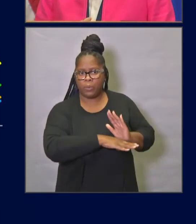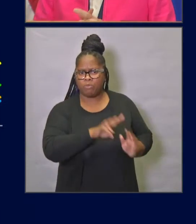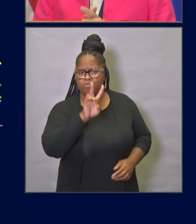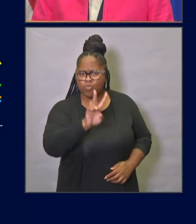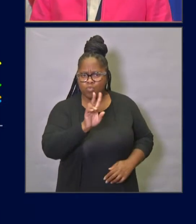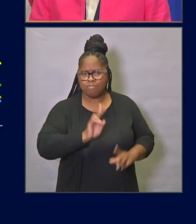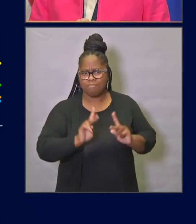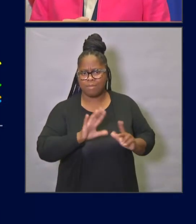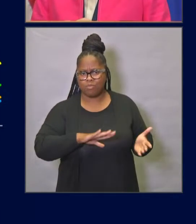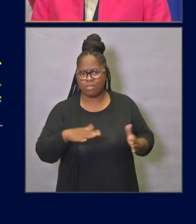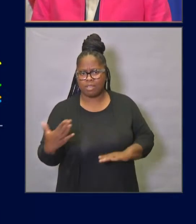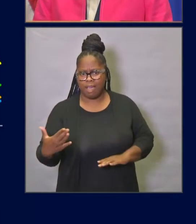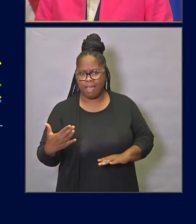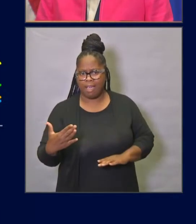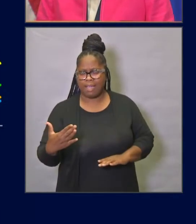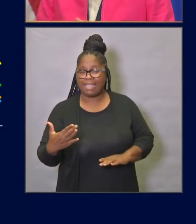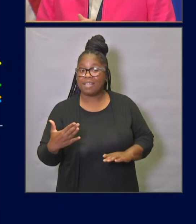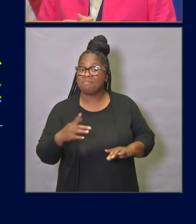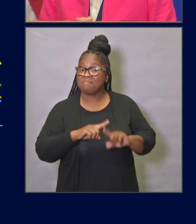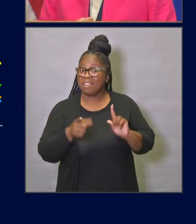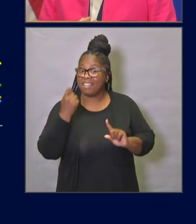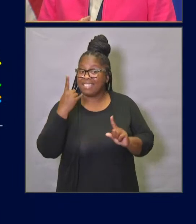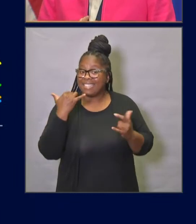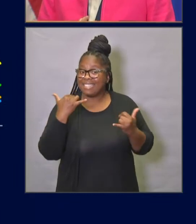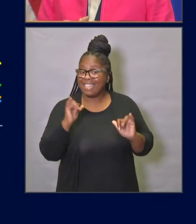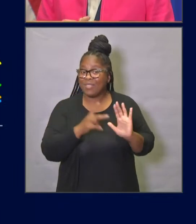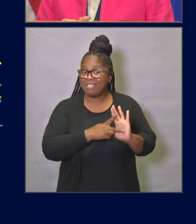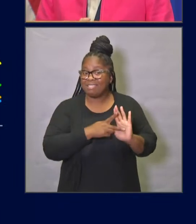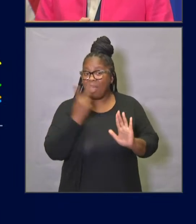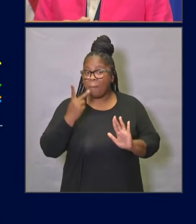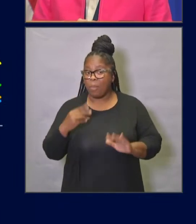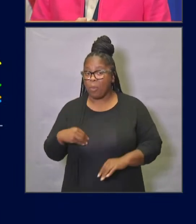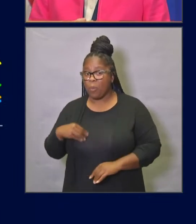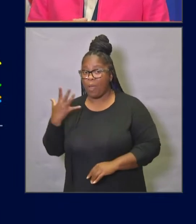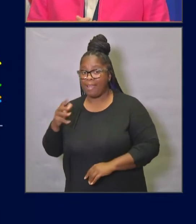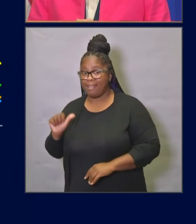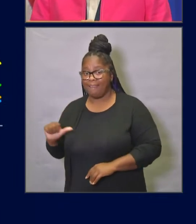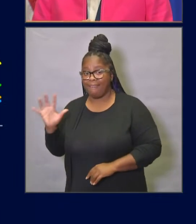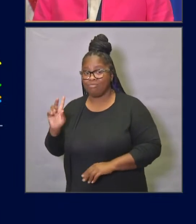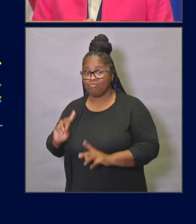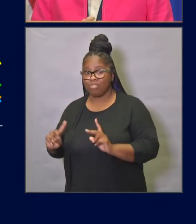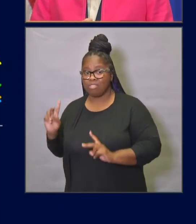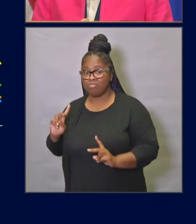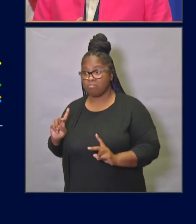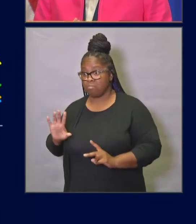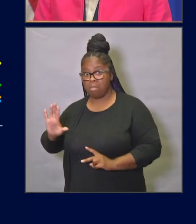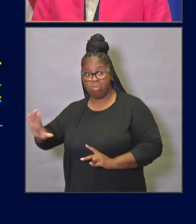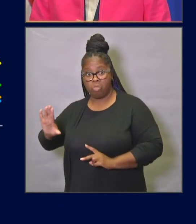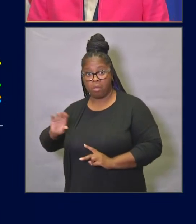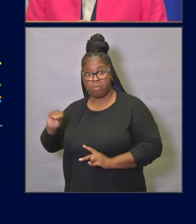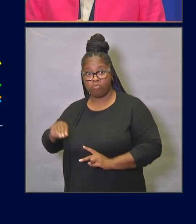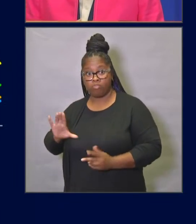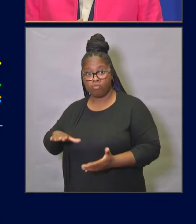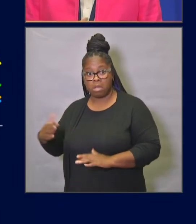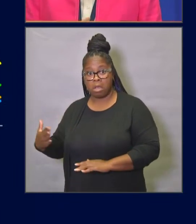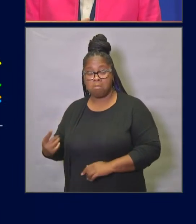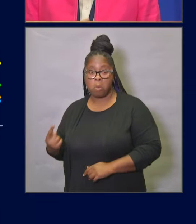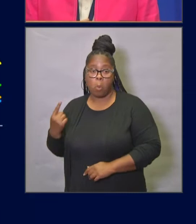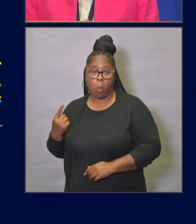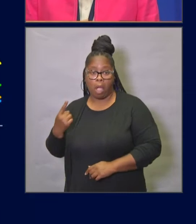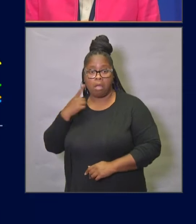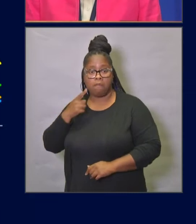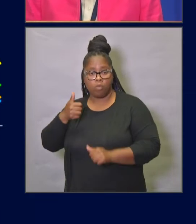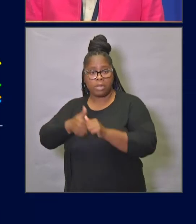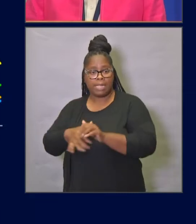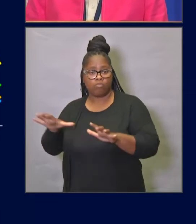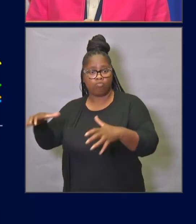people, still twice the rate of white residents and Asian residents, who now have a mortality rate of 1 death per